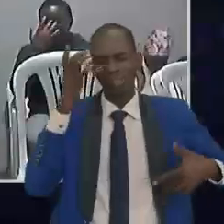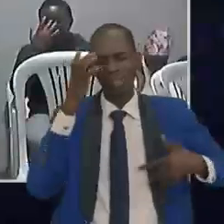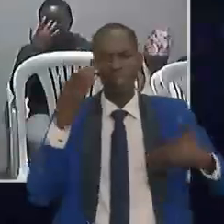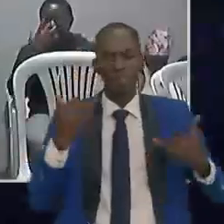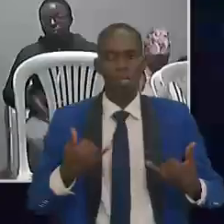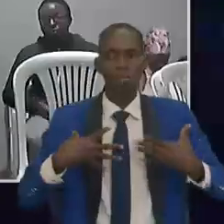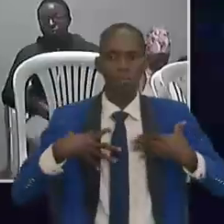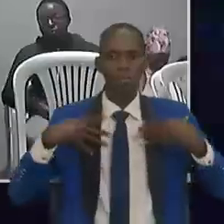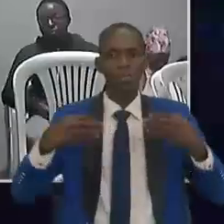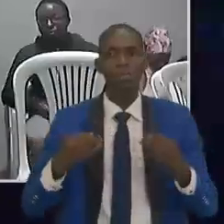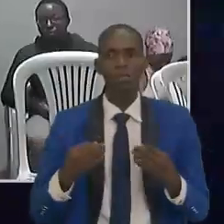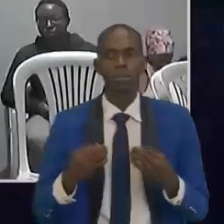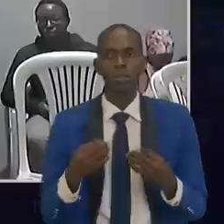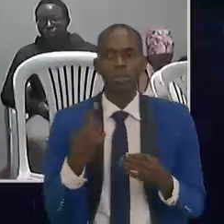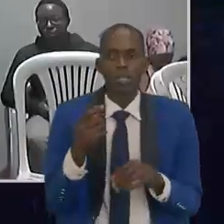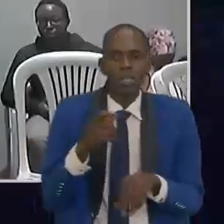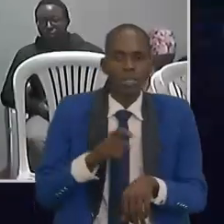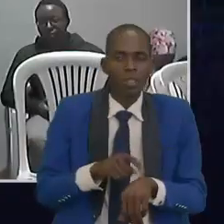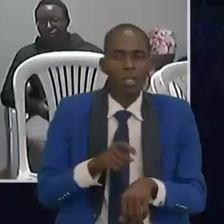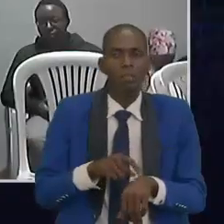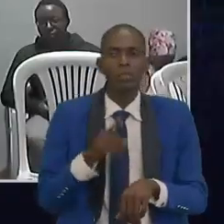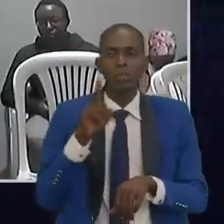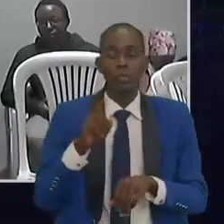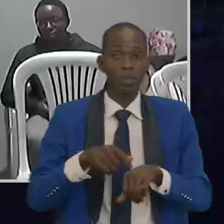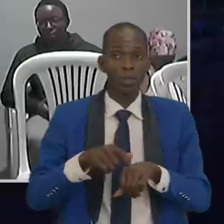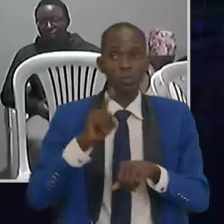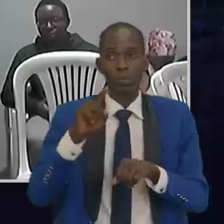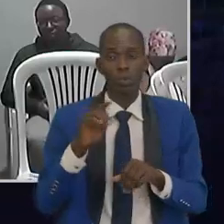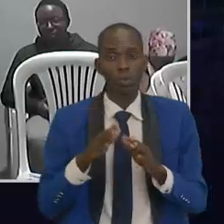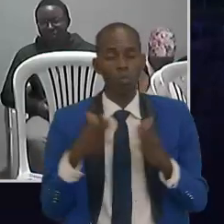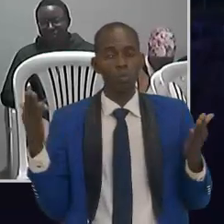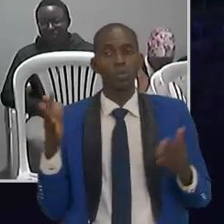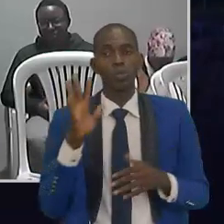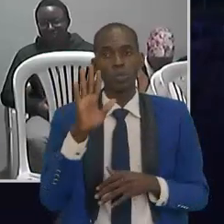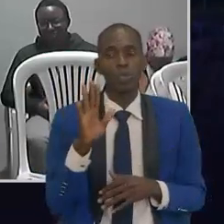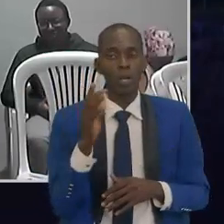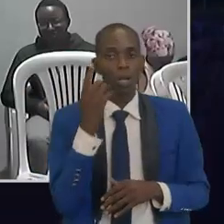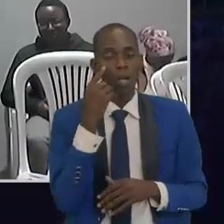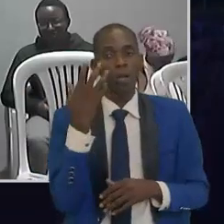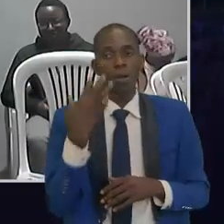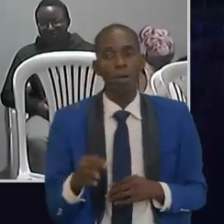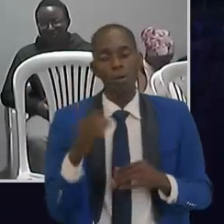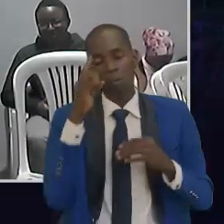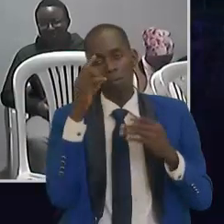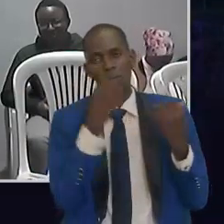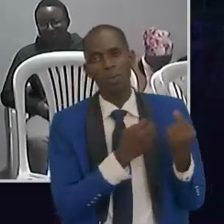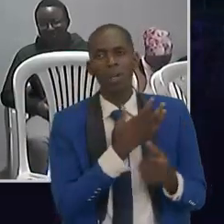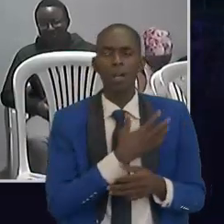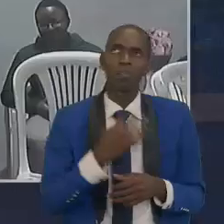The moment you open your eyes of faith, I see him, my